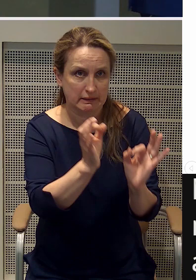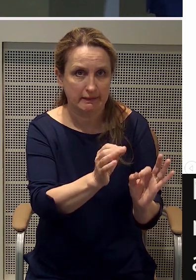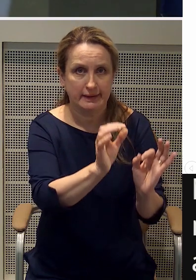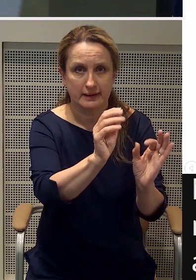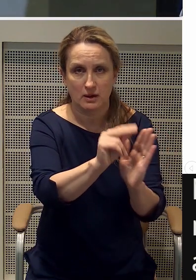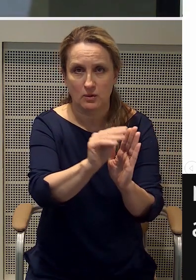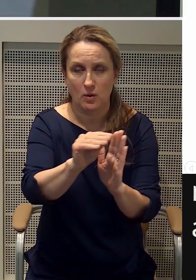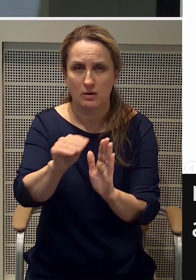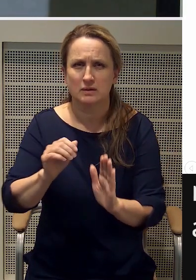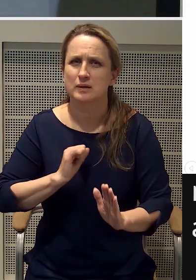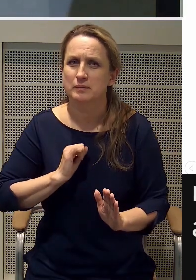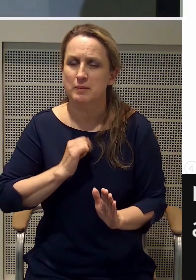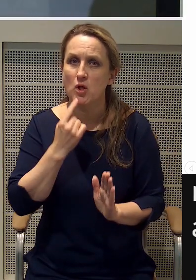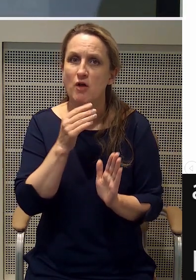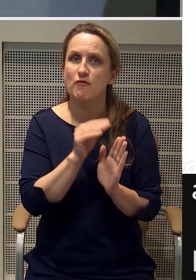millions.